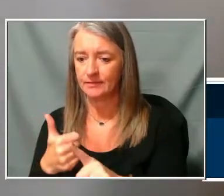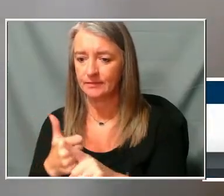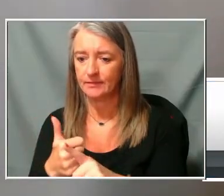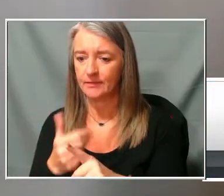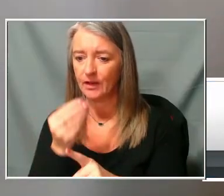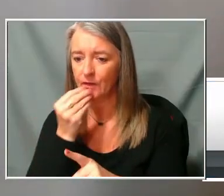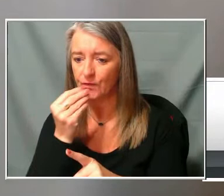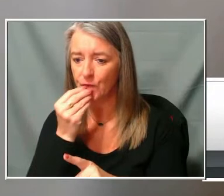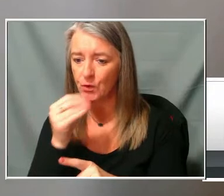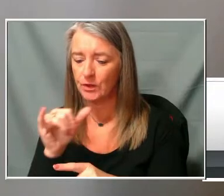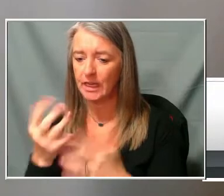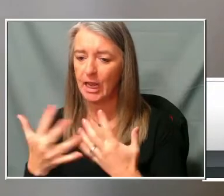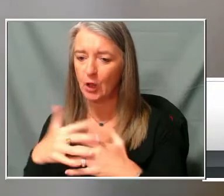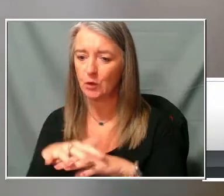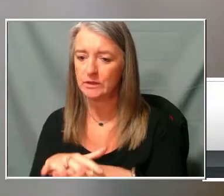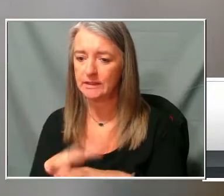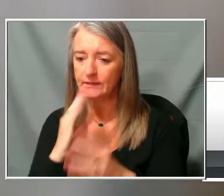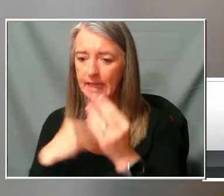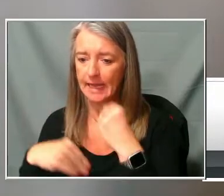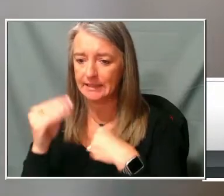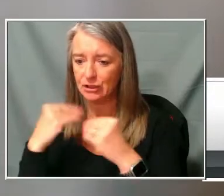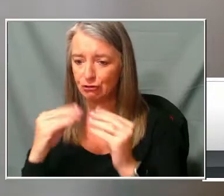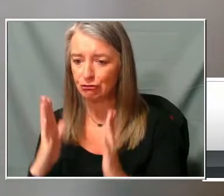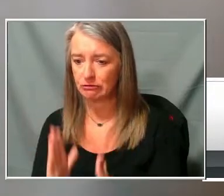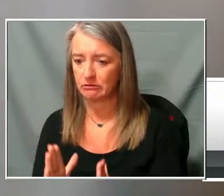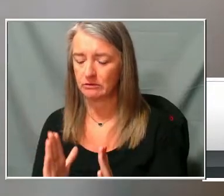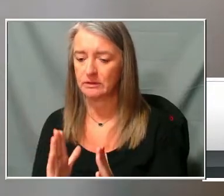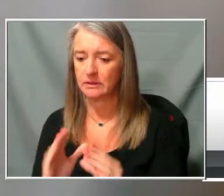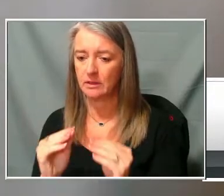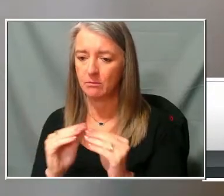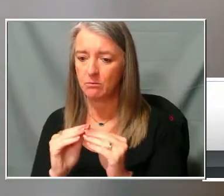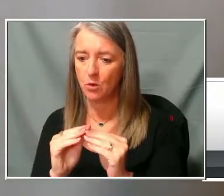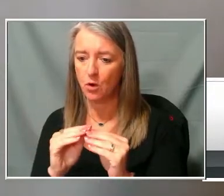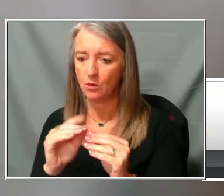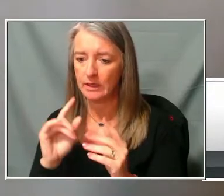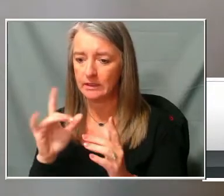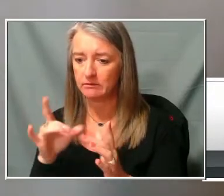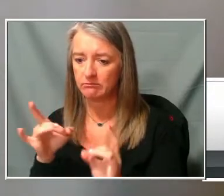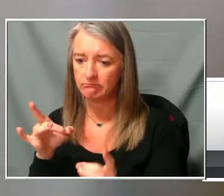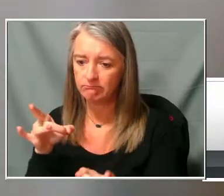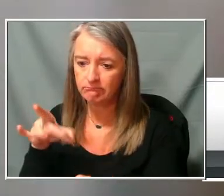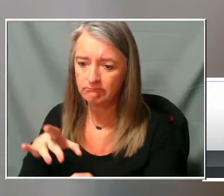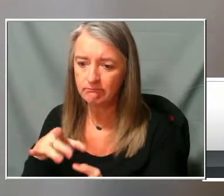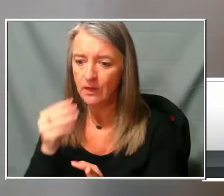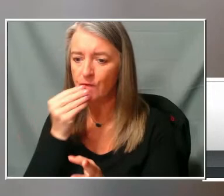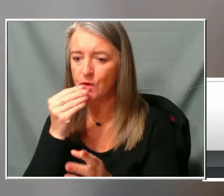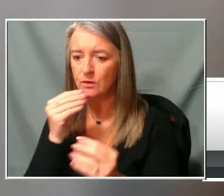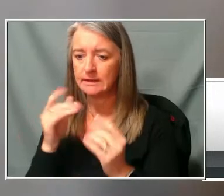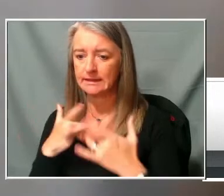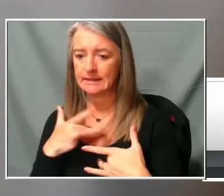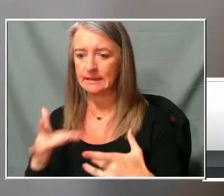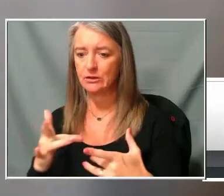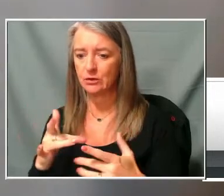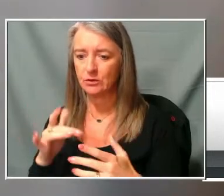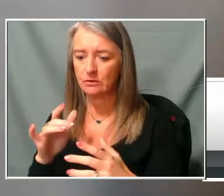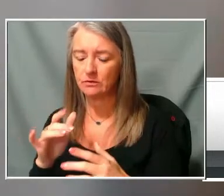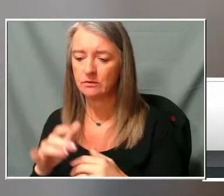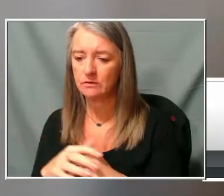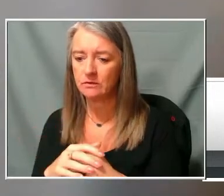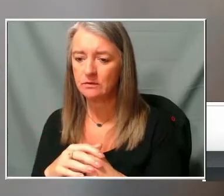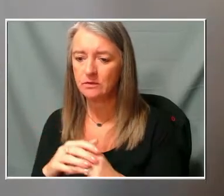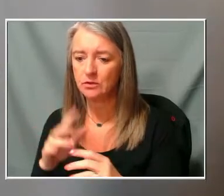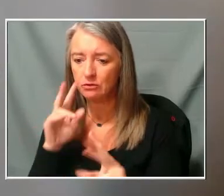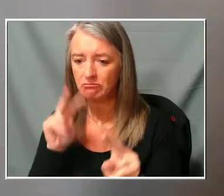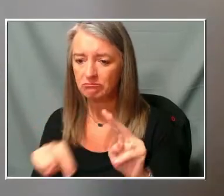inclusive dietitian. I think the more that we demonize foods, the more that we tend to elevate them. So if